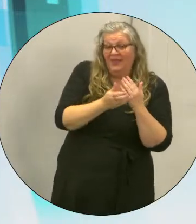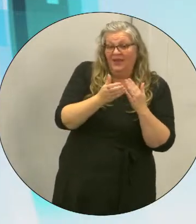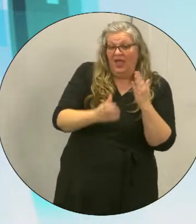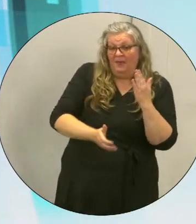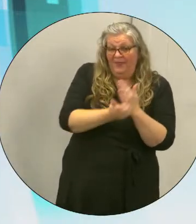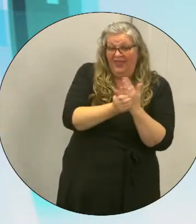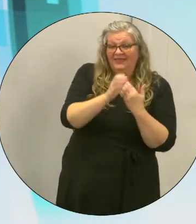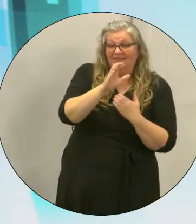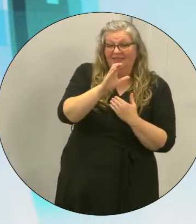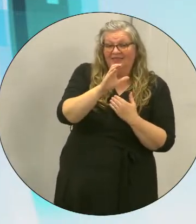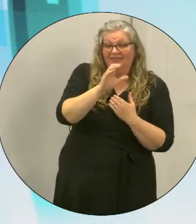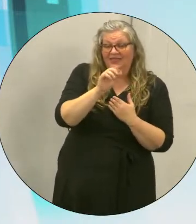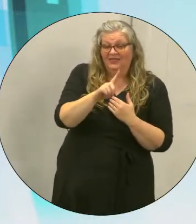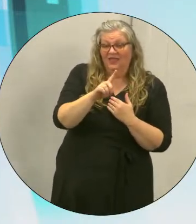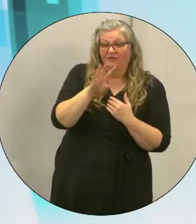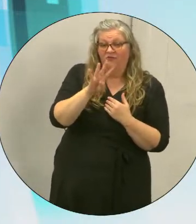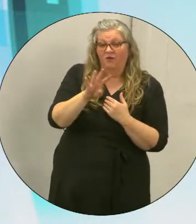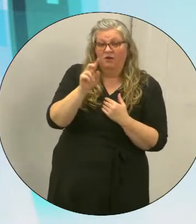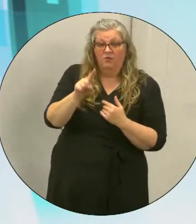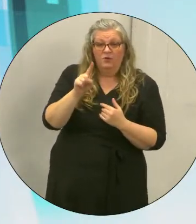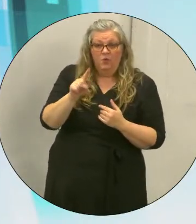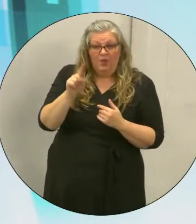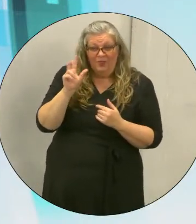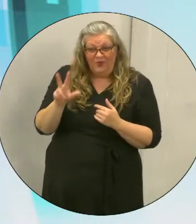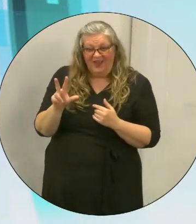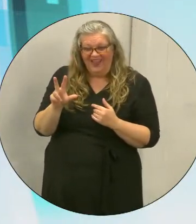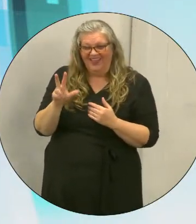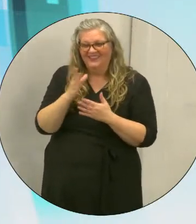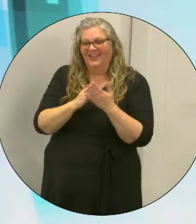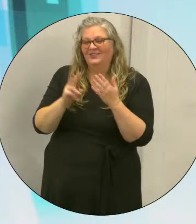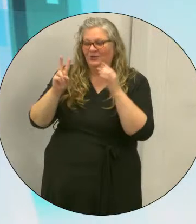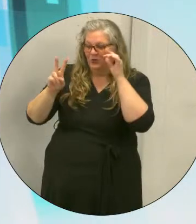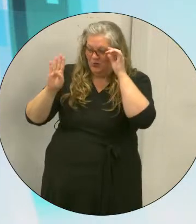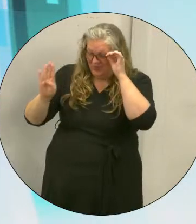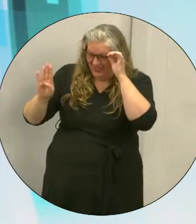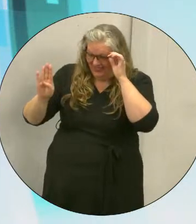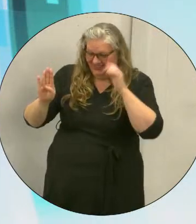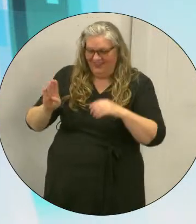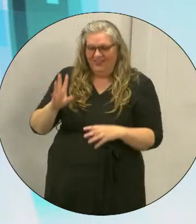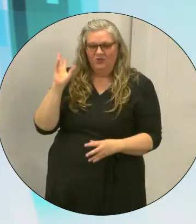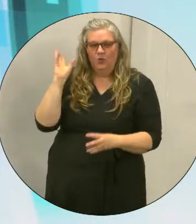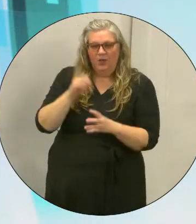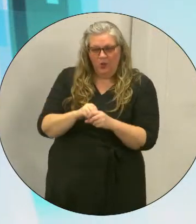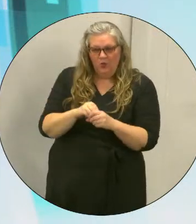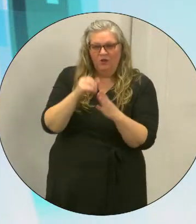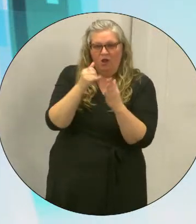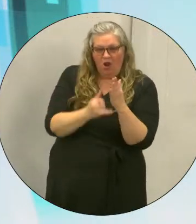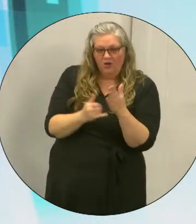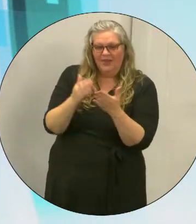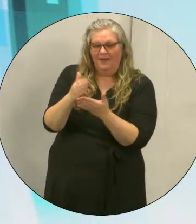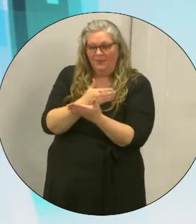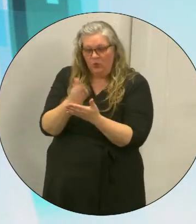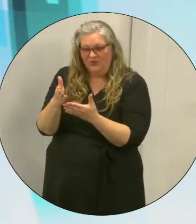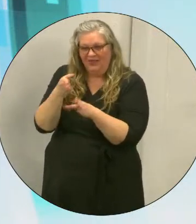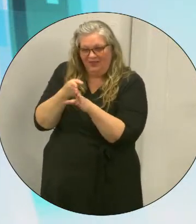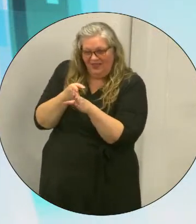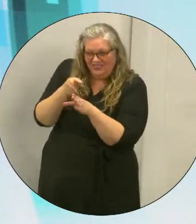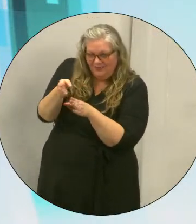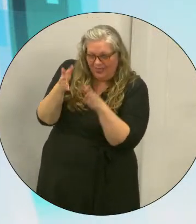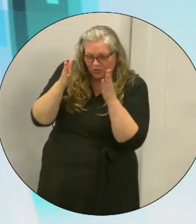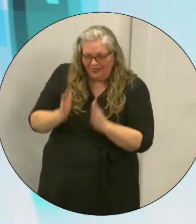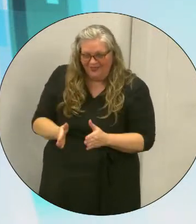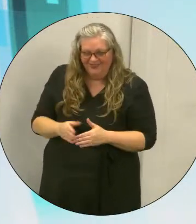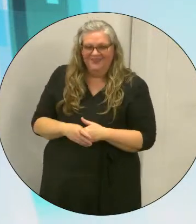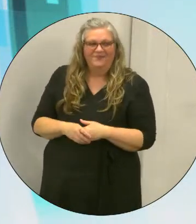CCSD Regulation 4113, Section 2B, to include art and music specialists. The